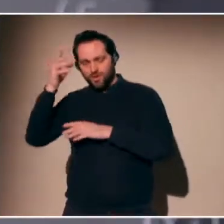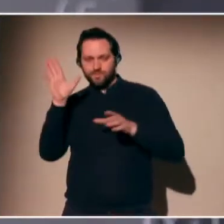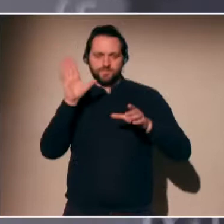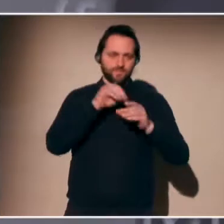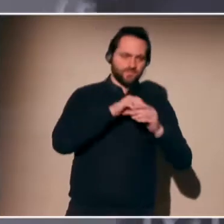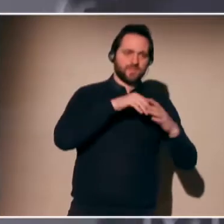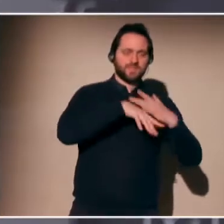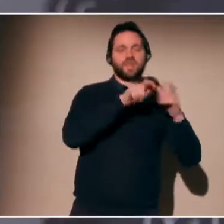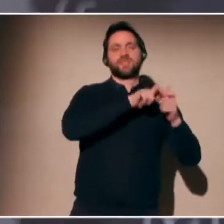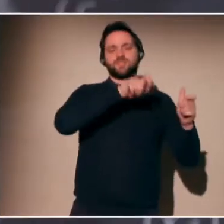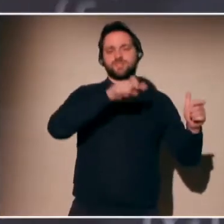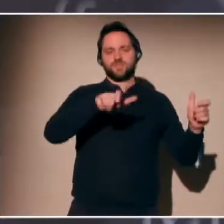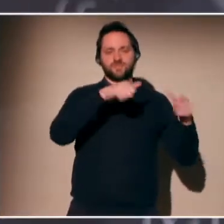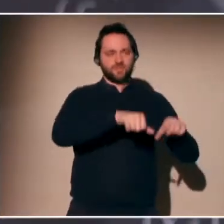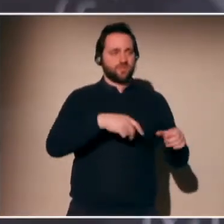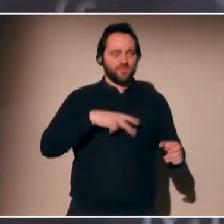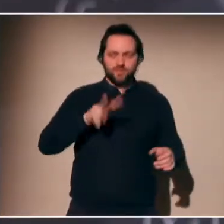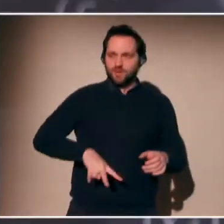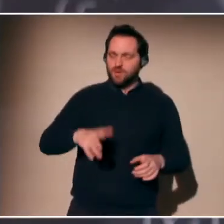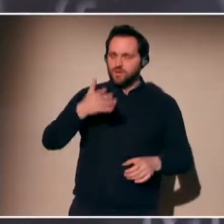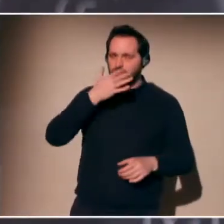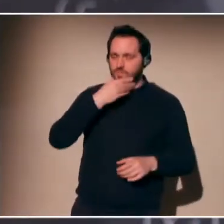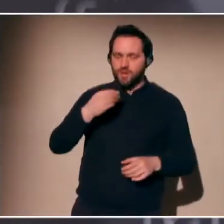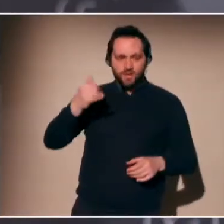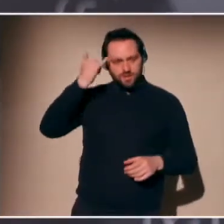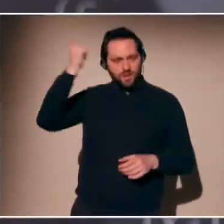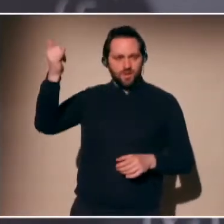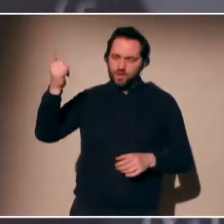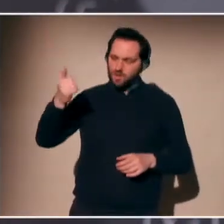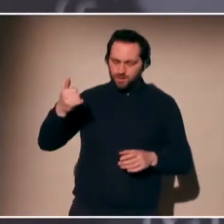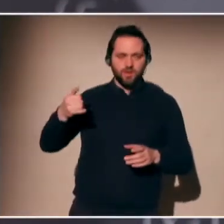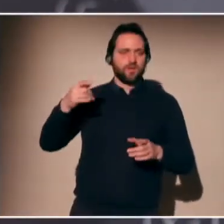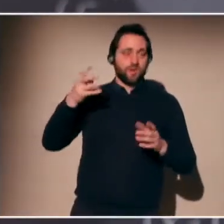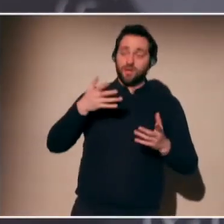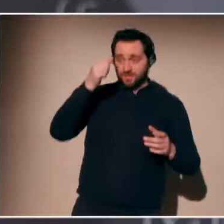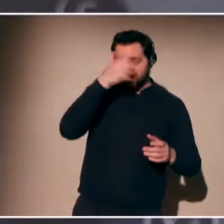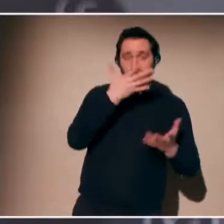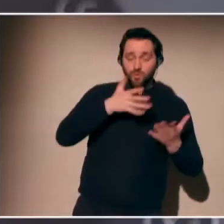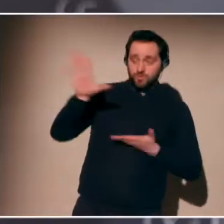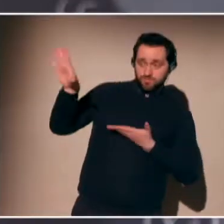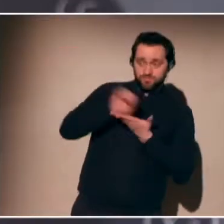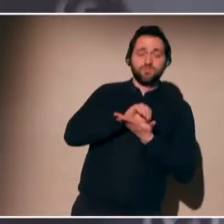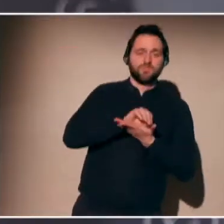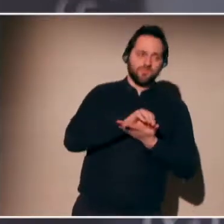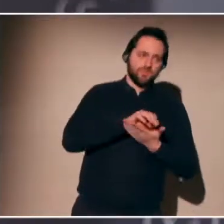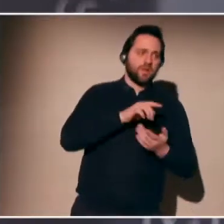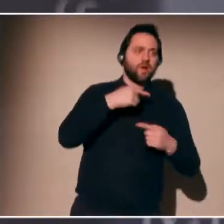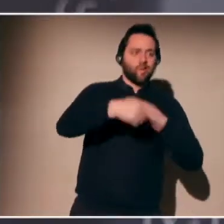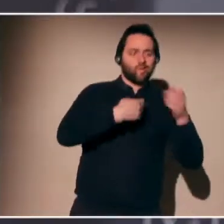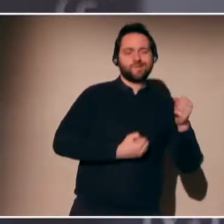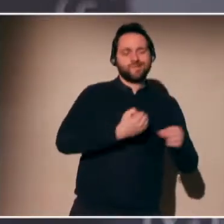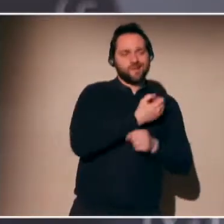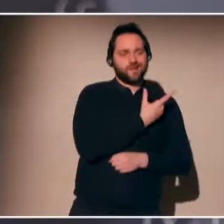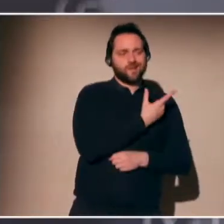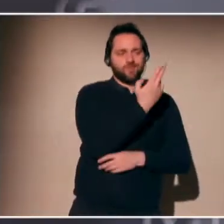PhD students that are also part of the industry. It's such a wonderful opportunity that we're actually trying to reproduce this pattern